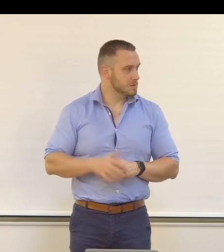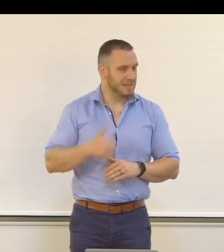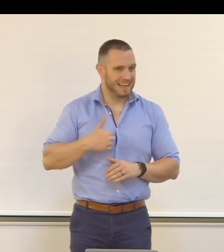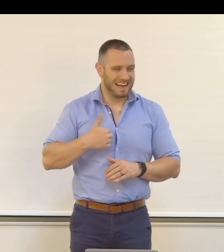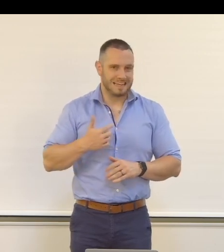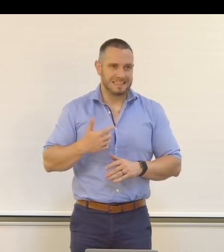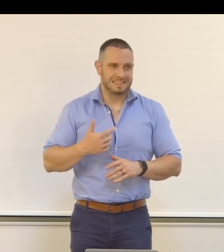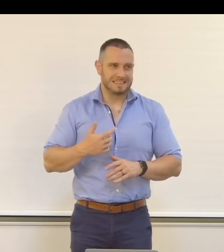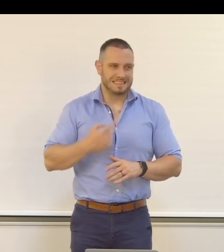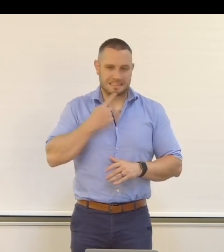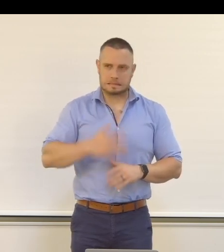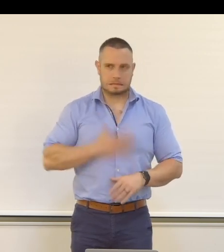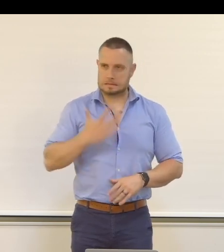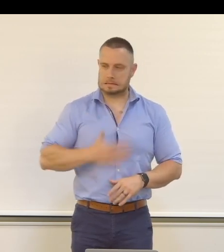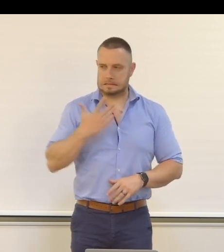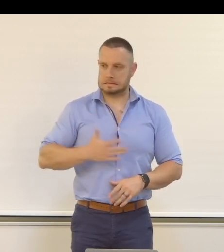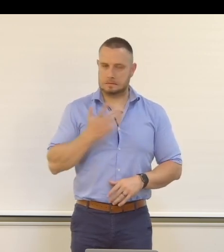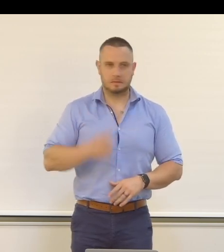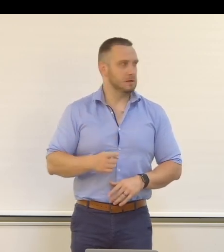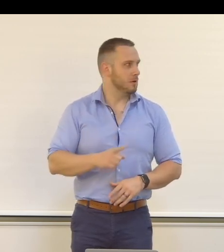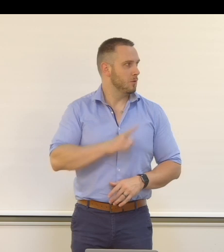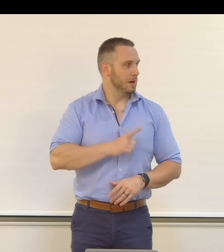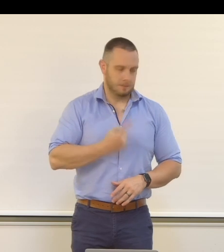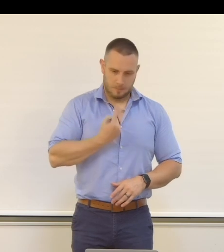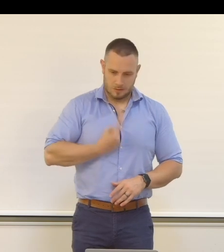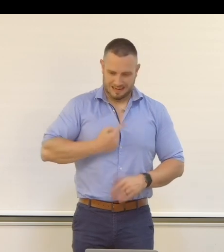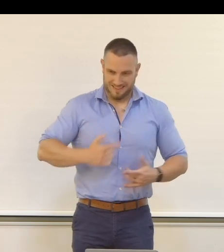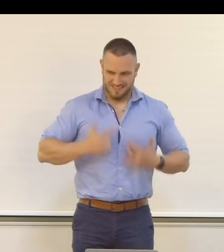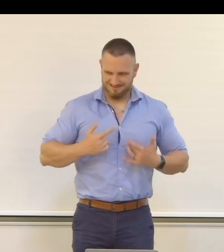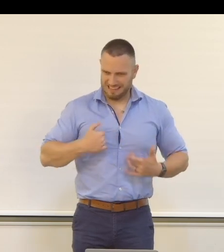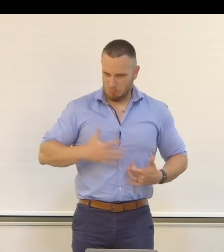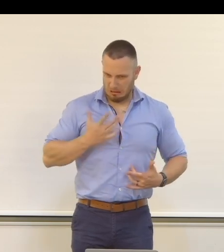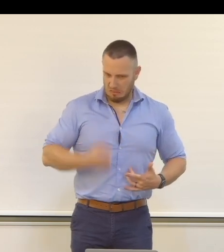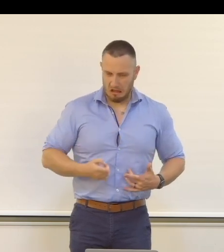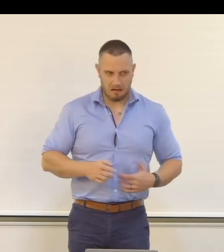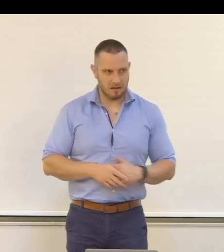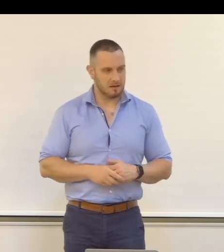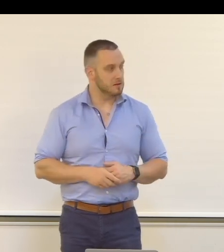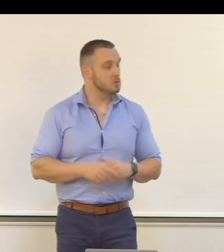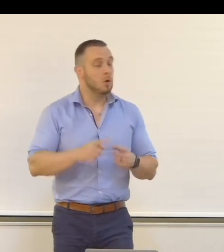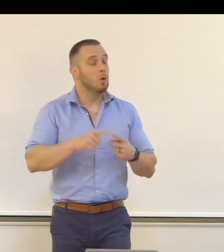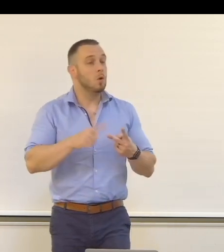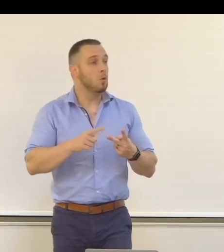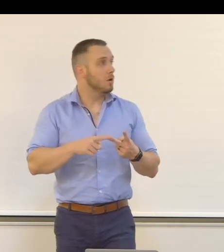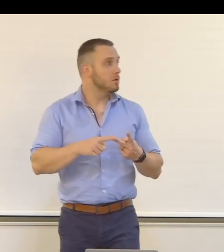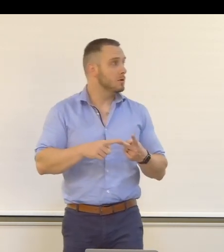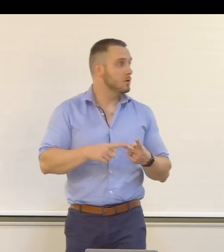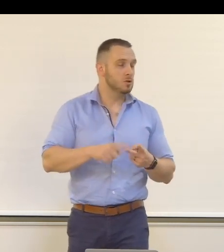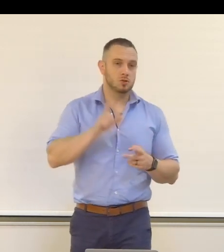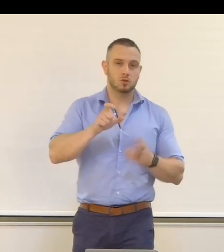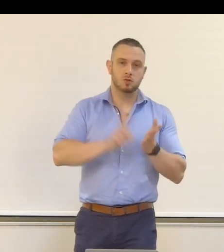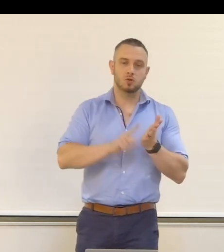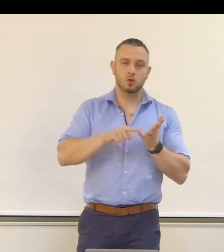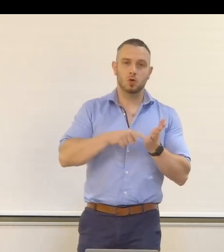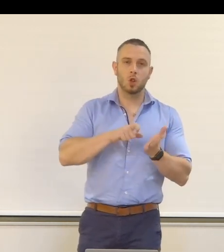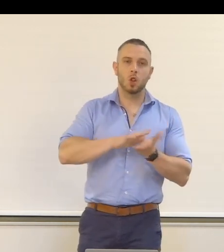hard to be not doing it because of my personality. I didn't feel like I needed that. And another one, which was called the clutch method,